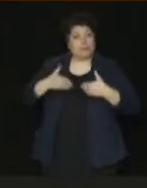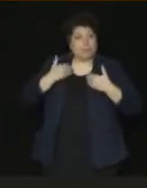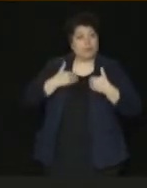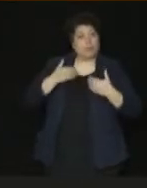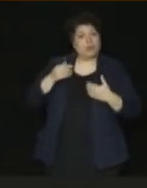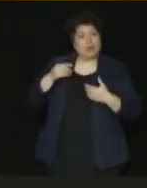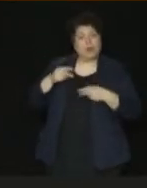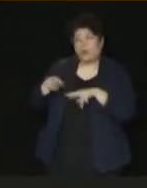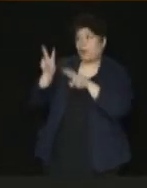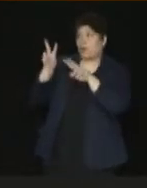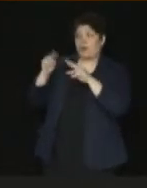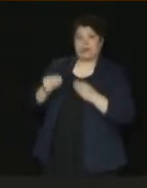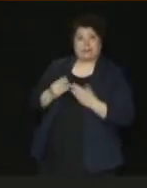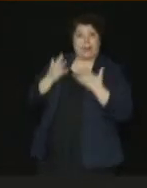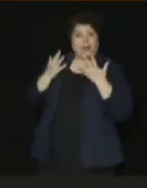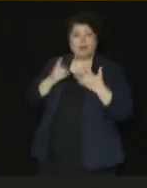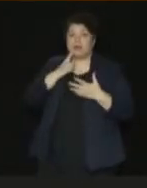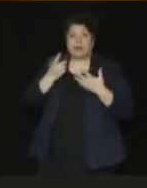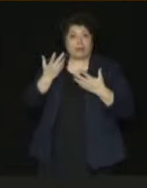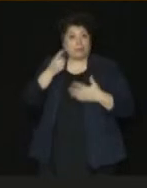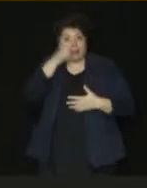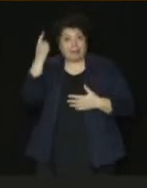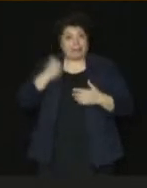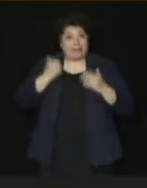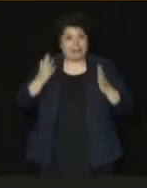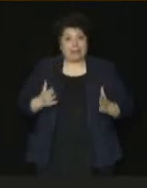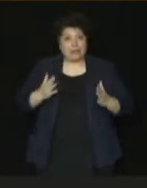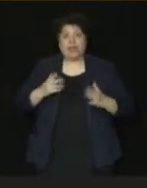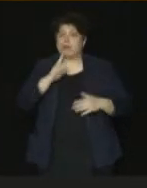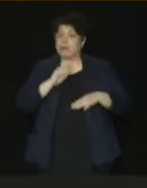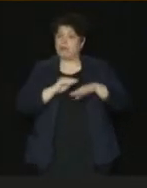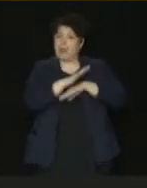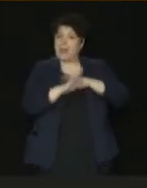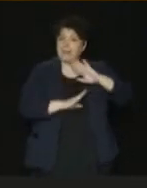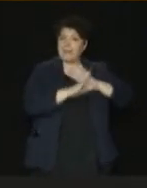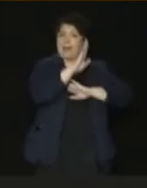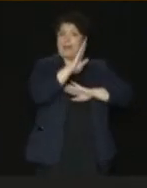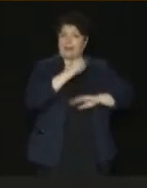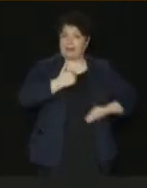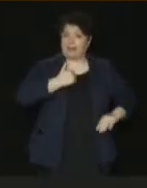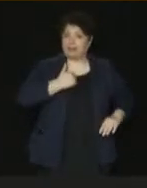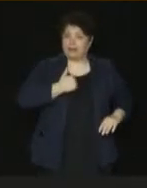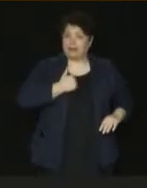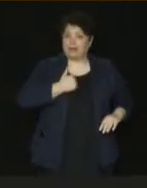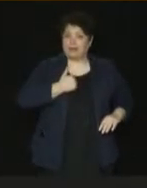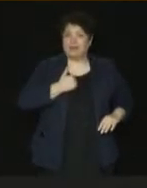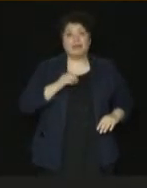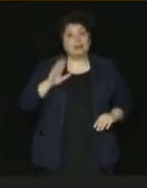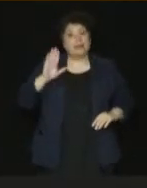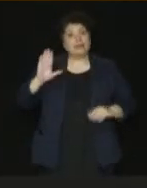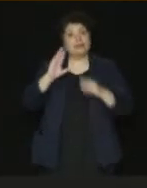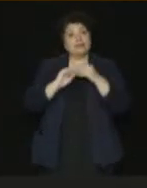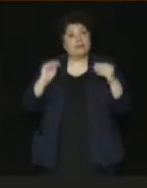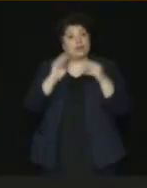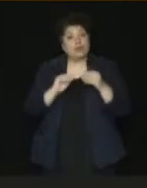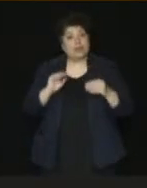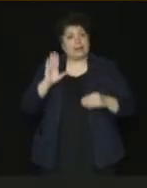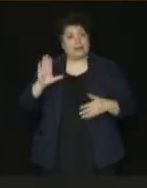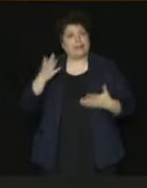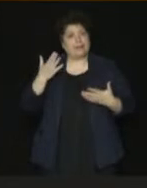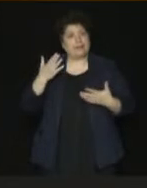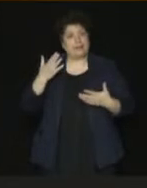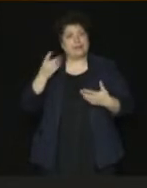Black Canadians have shaped our country. The reality is, though, that their stories are far too often ones of